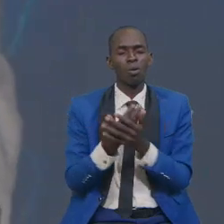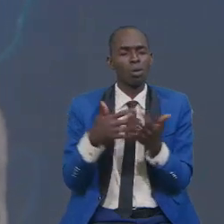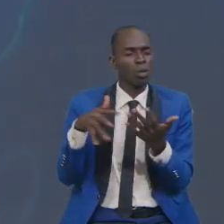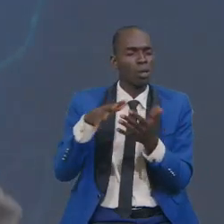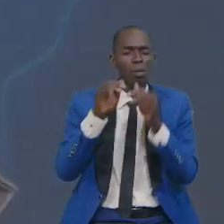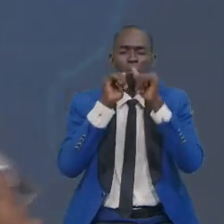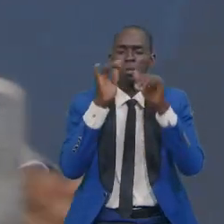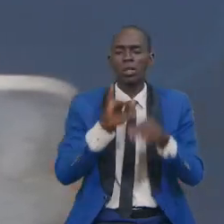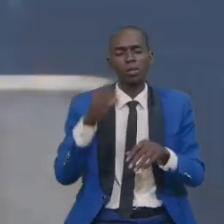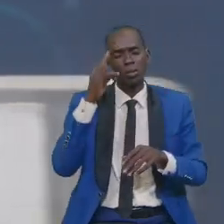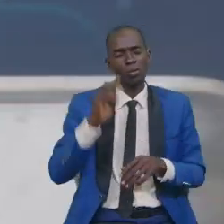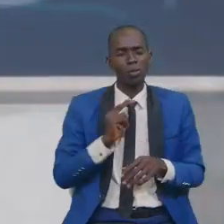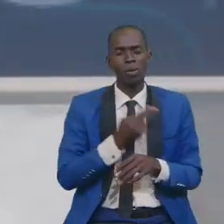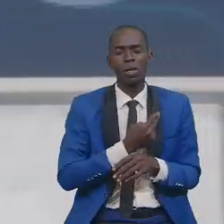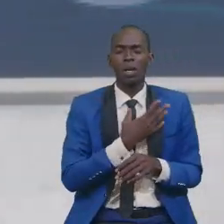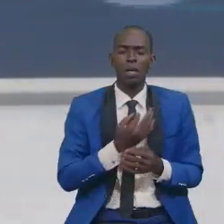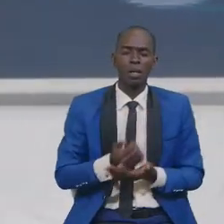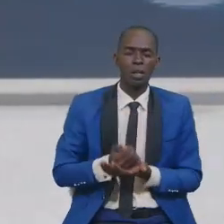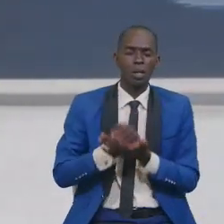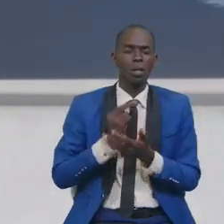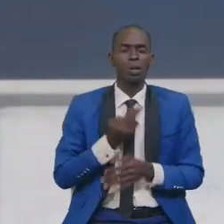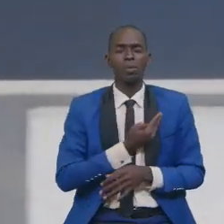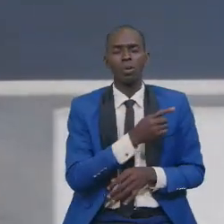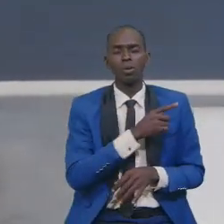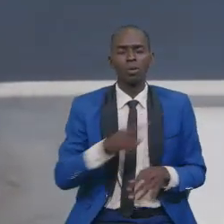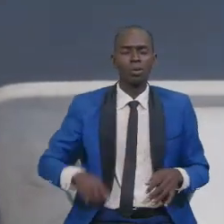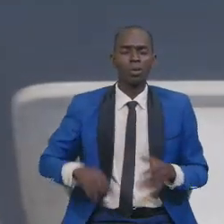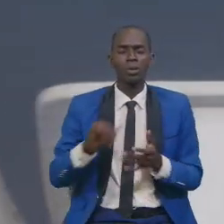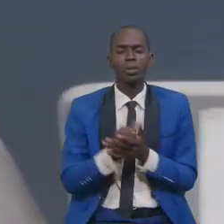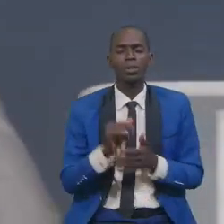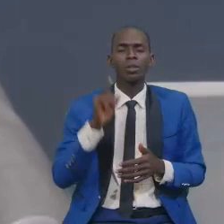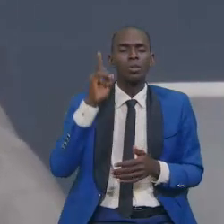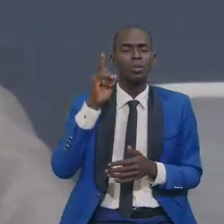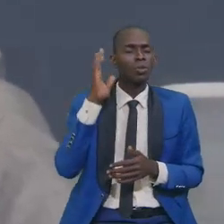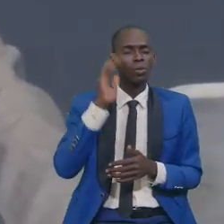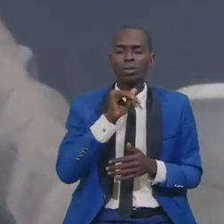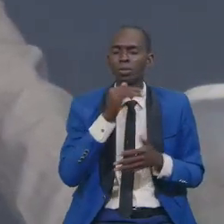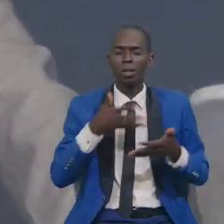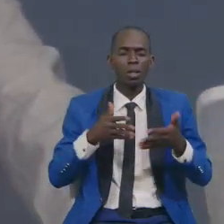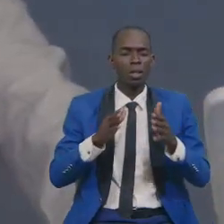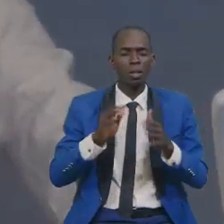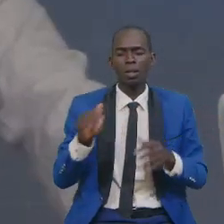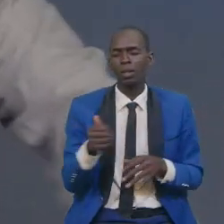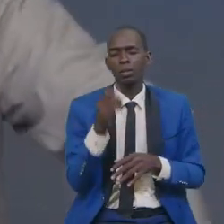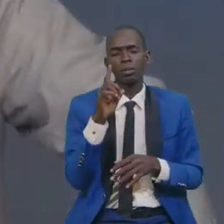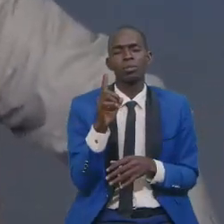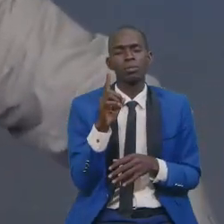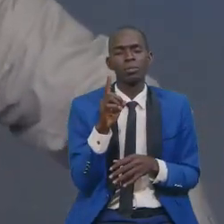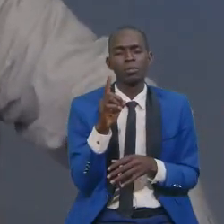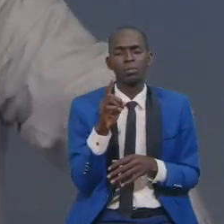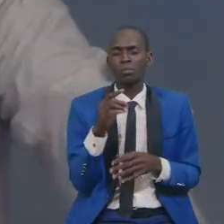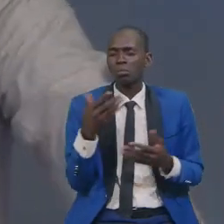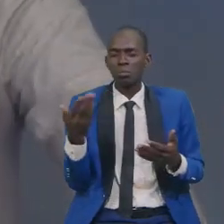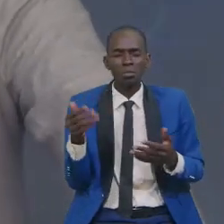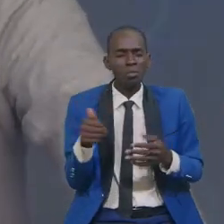and help us Lord that will not allow anyone is so-called